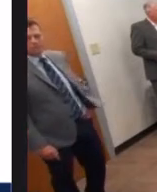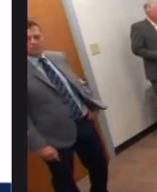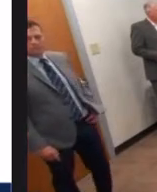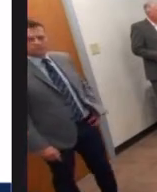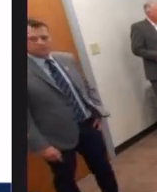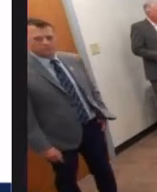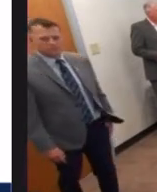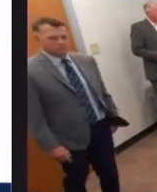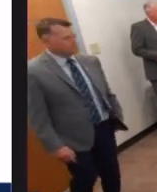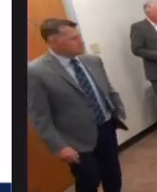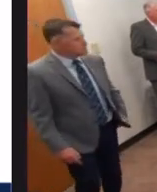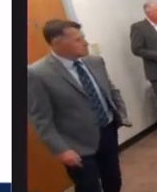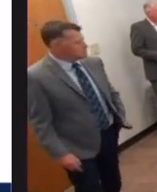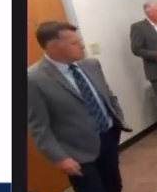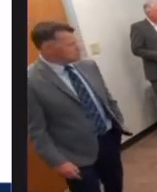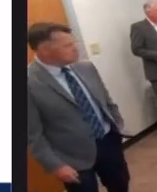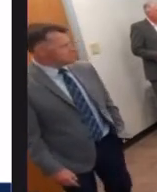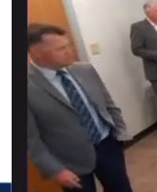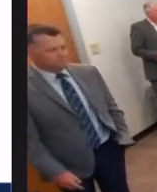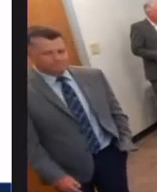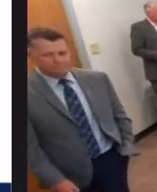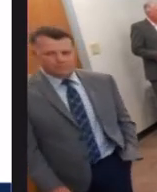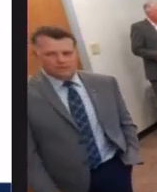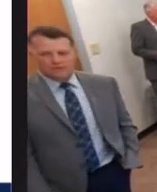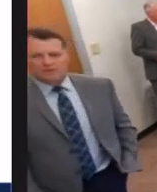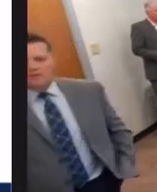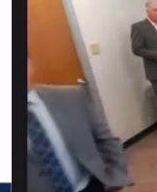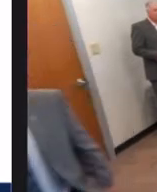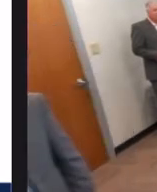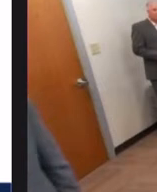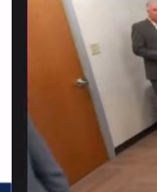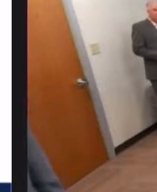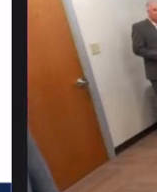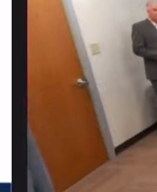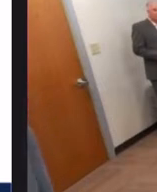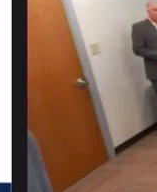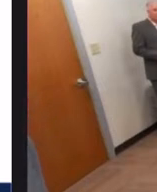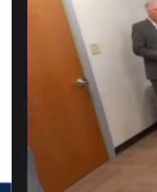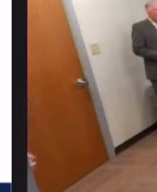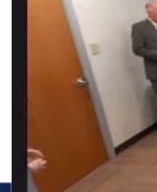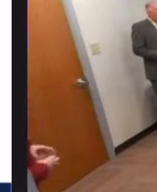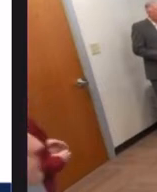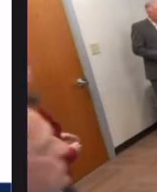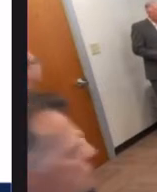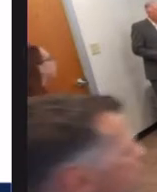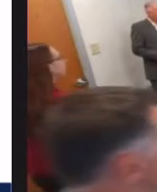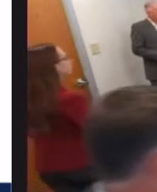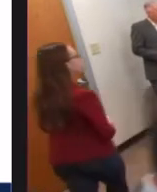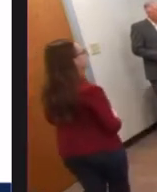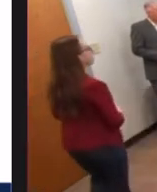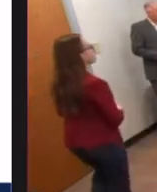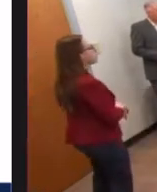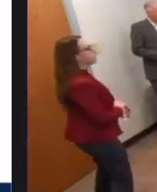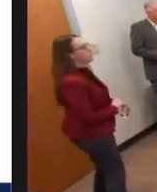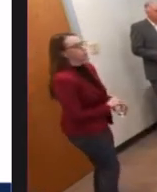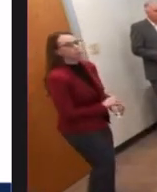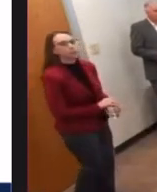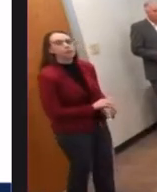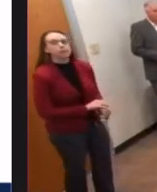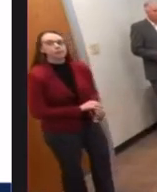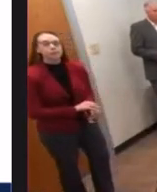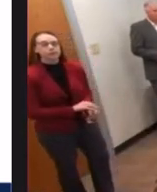not to I wish there was nobody out there but um pleased to see that we are holding their feet to